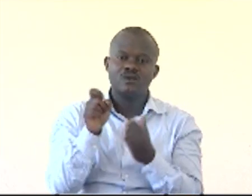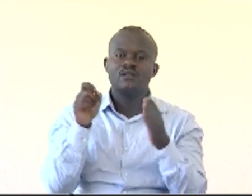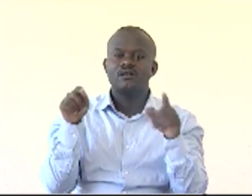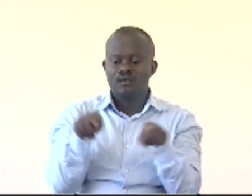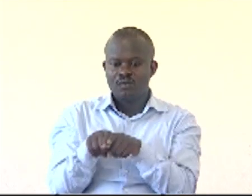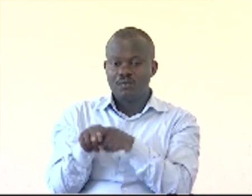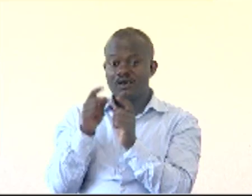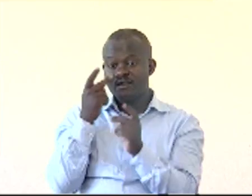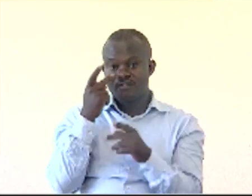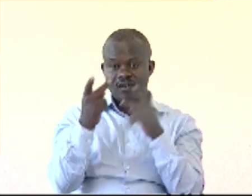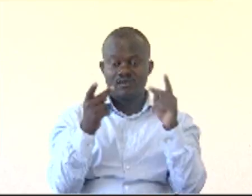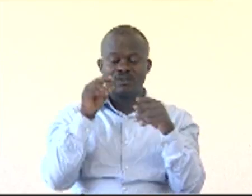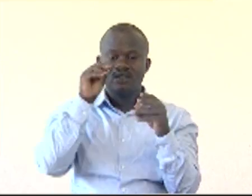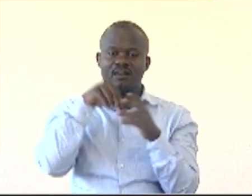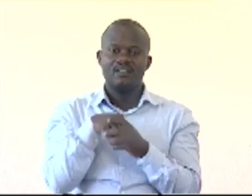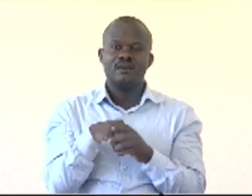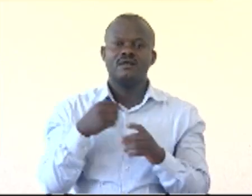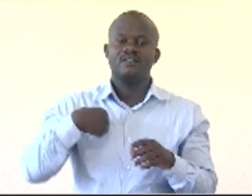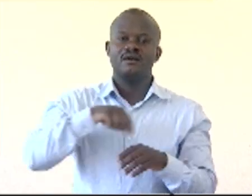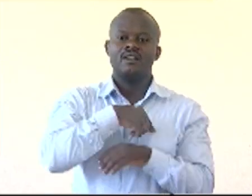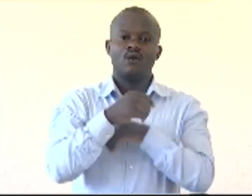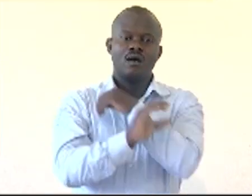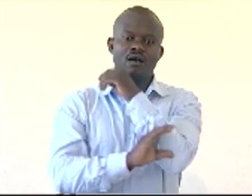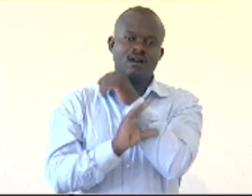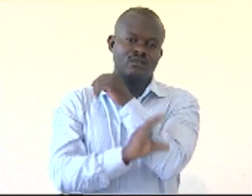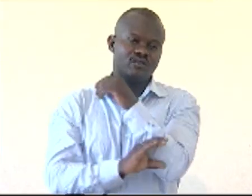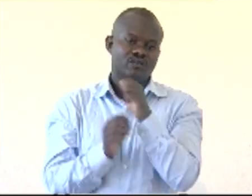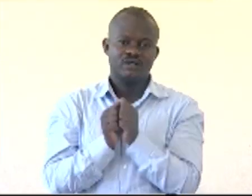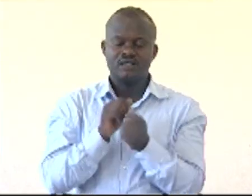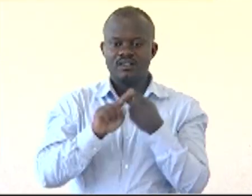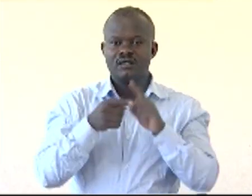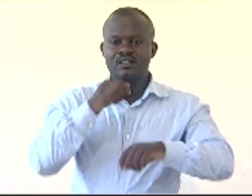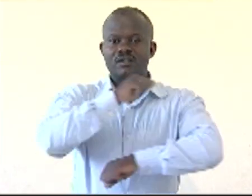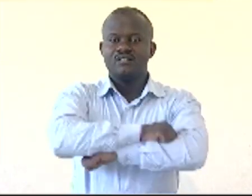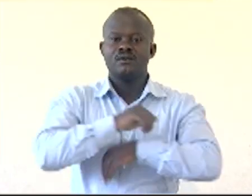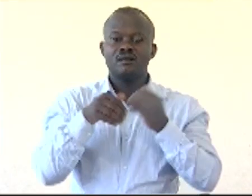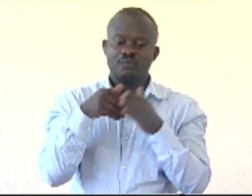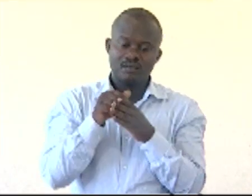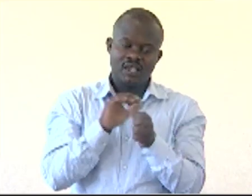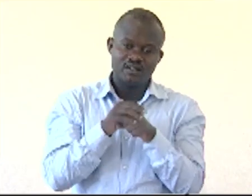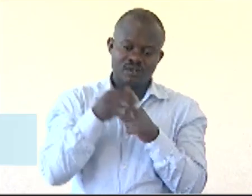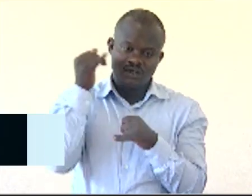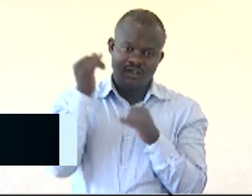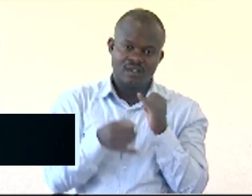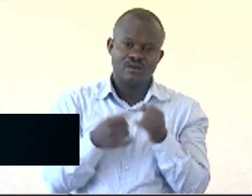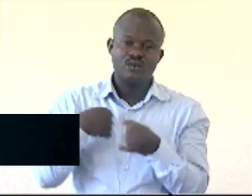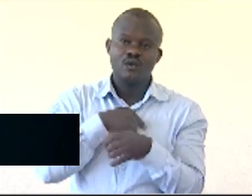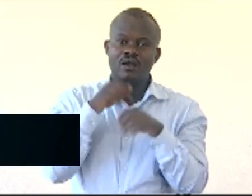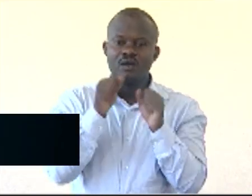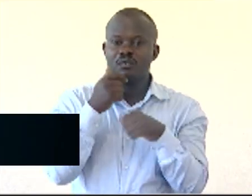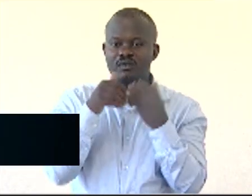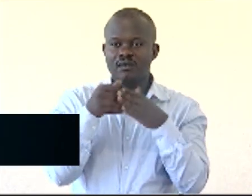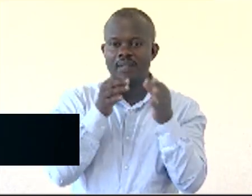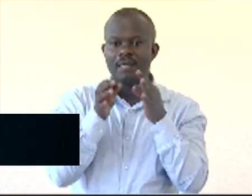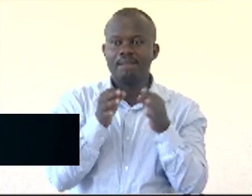commonly found in our country. Dear students, make sure by the end of this lesson, you are able to define